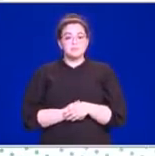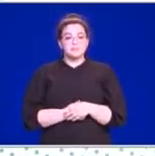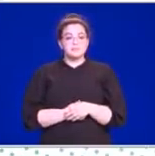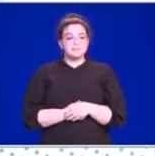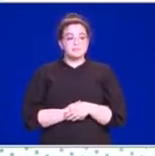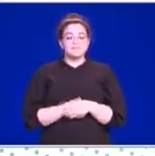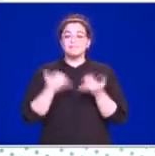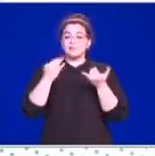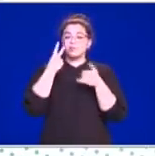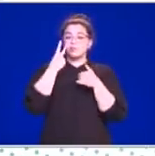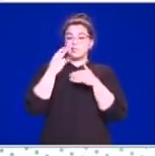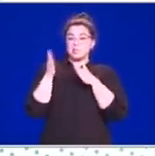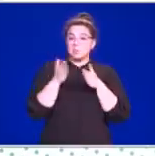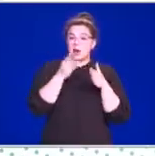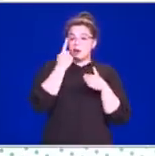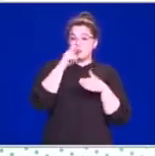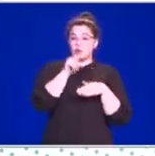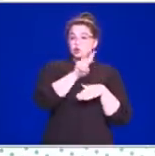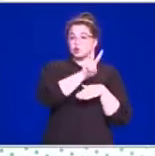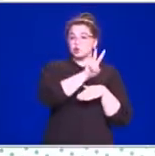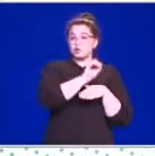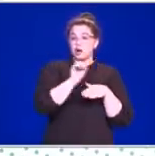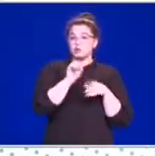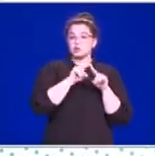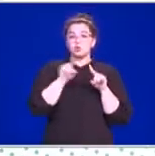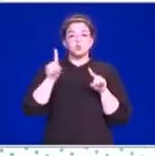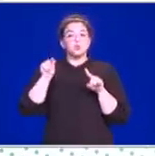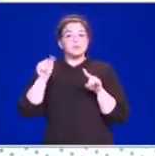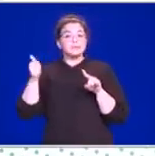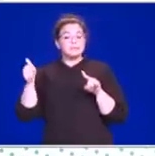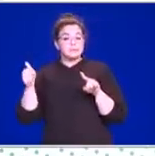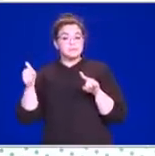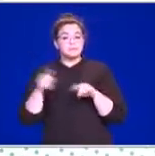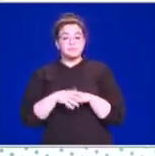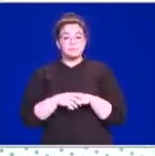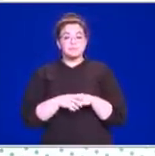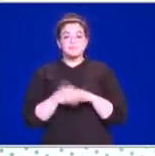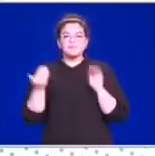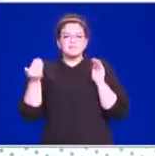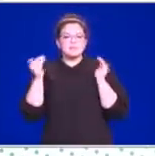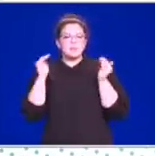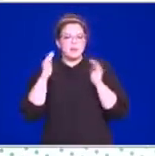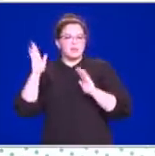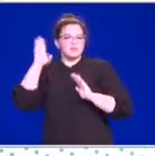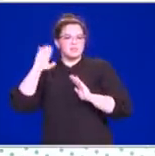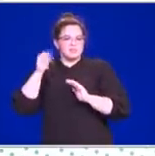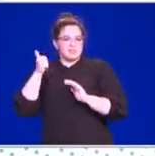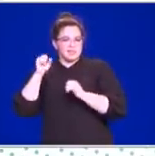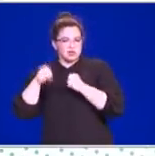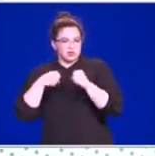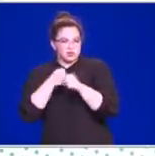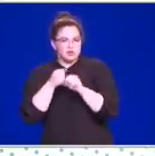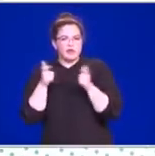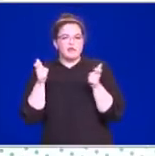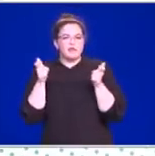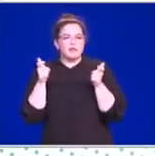And here we see the pattern for 2000 to 2010. Compared to the prior decade, fewer metro areas grew by